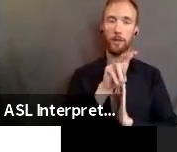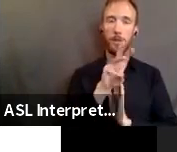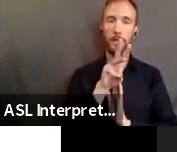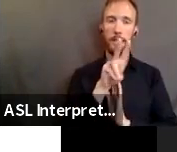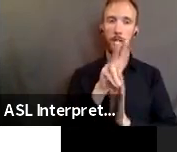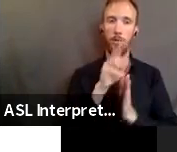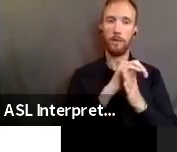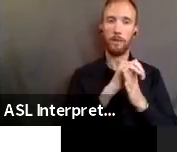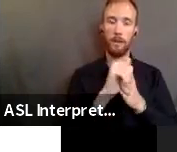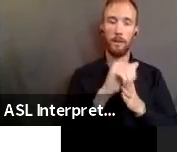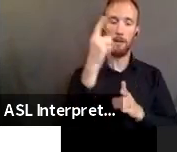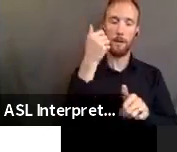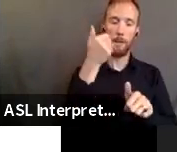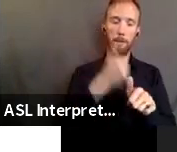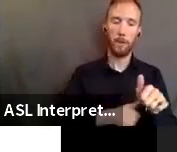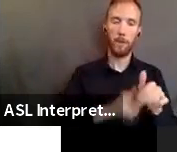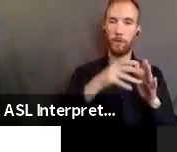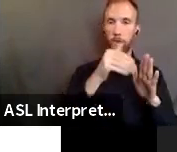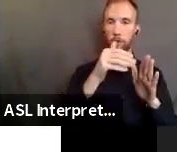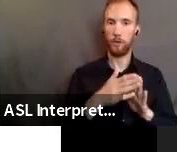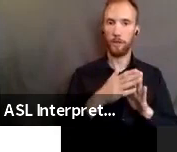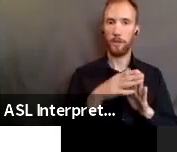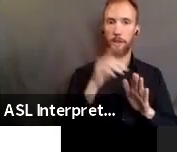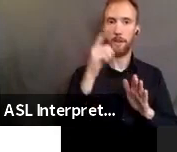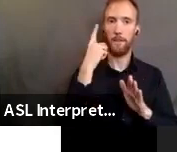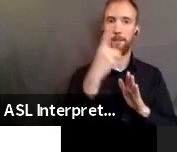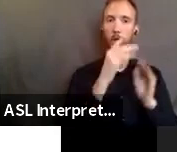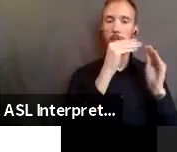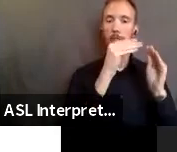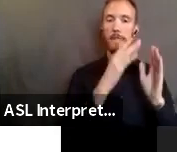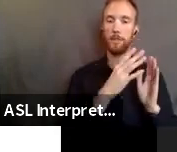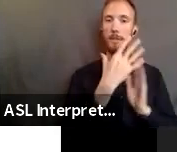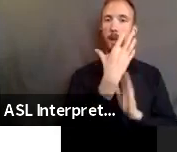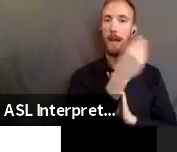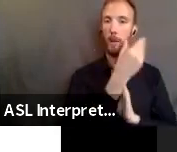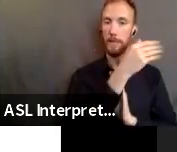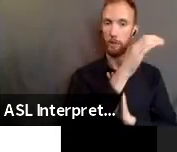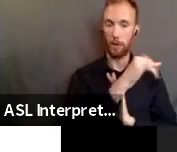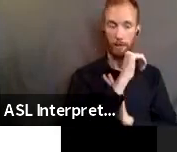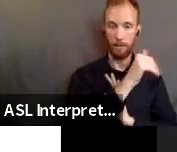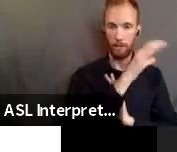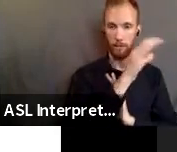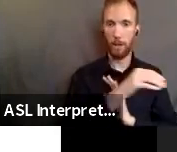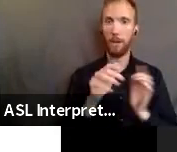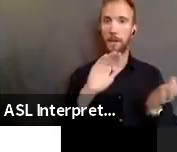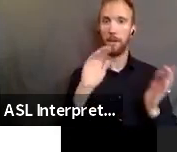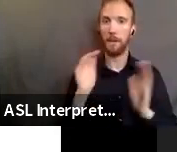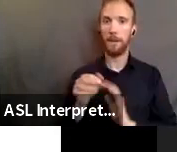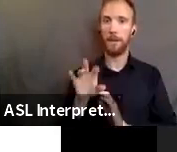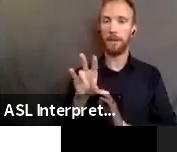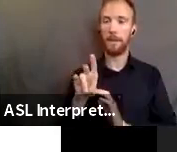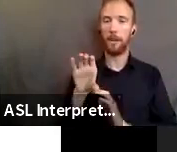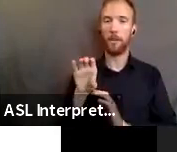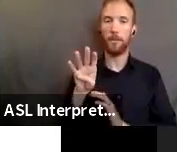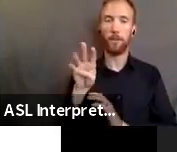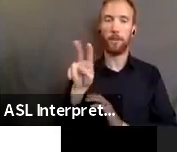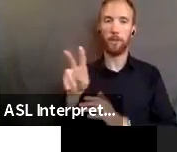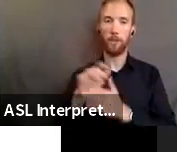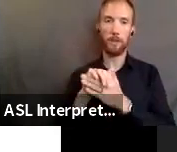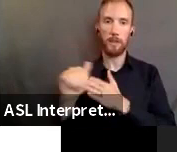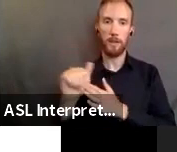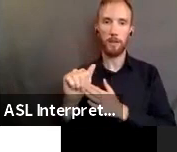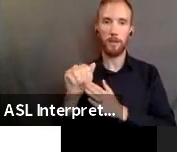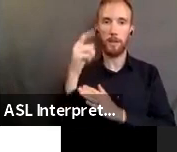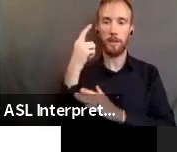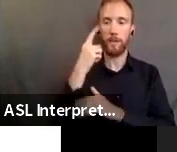per student equivalent for teacher pensions outside of the city versus 742 for fy 21 for pensions per